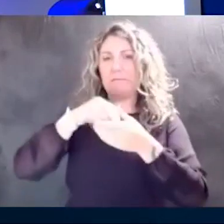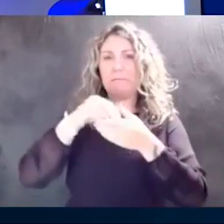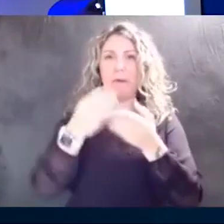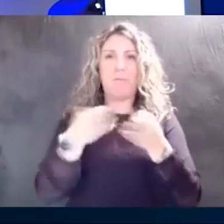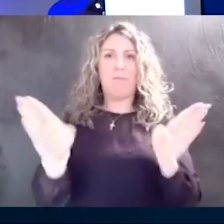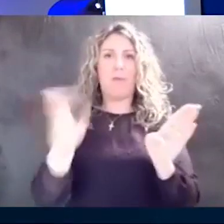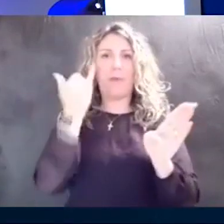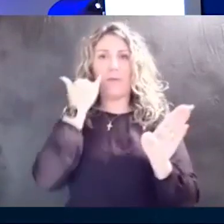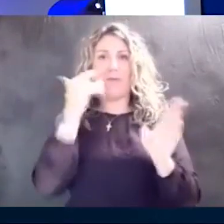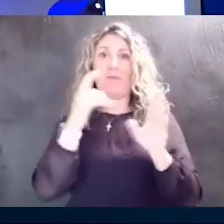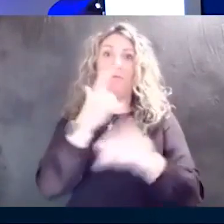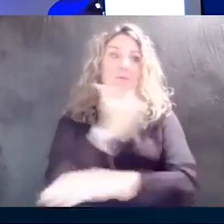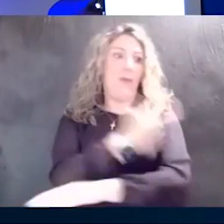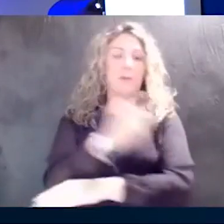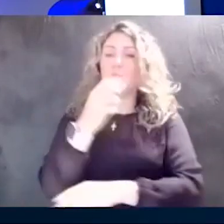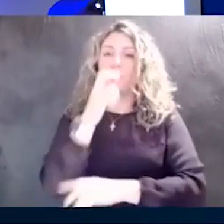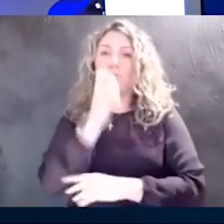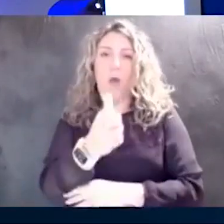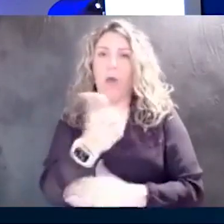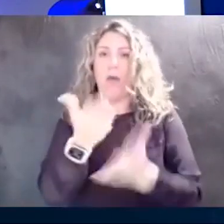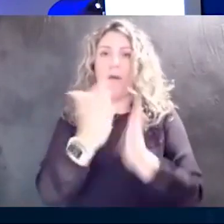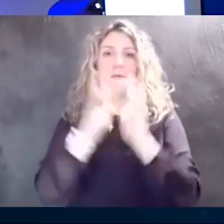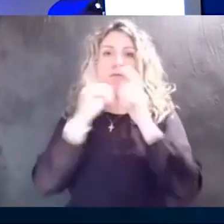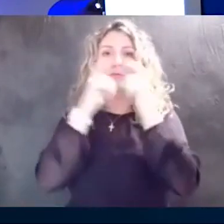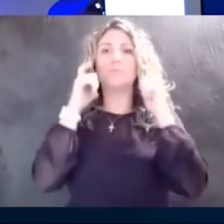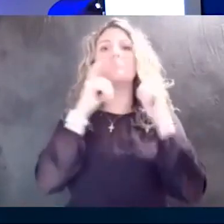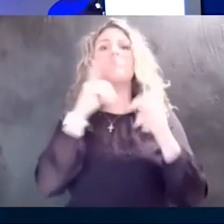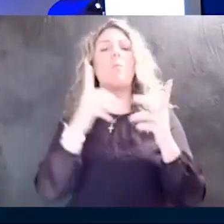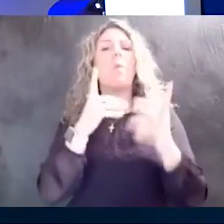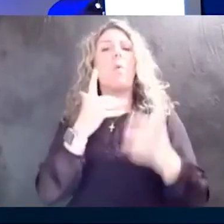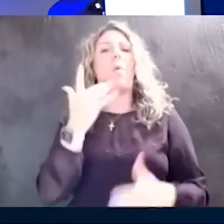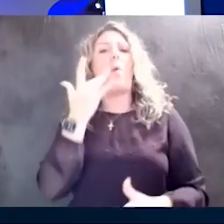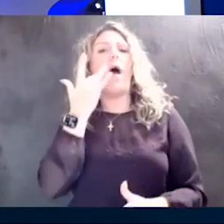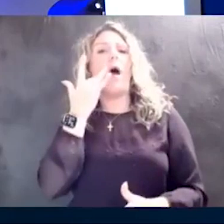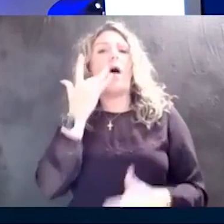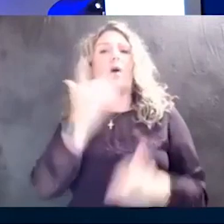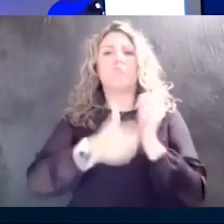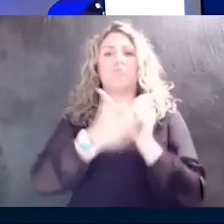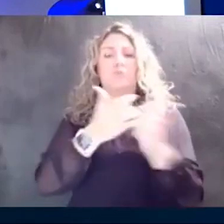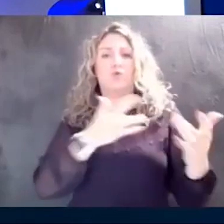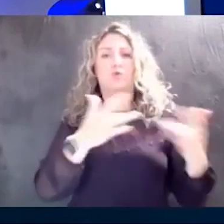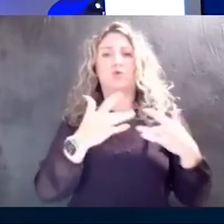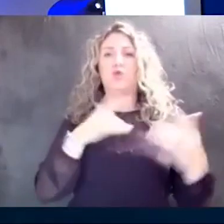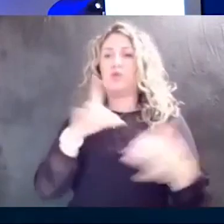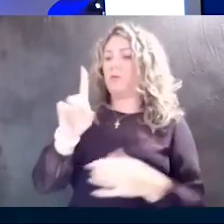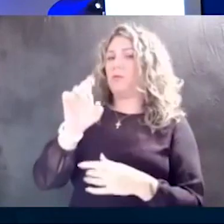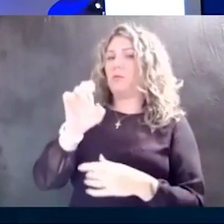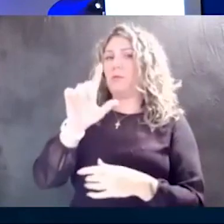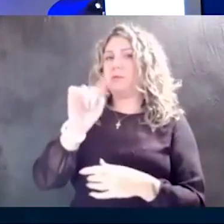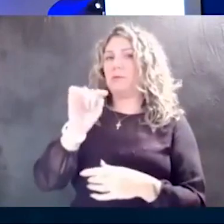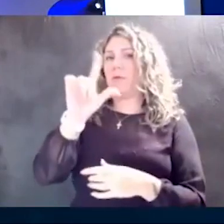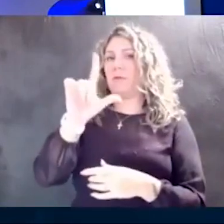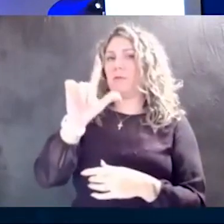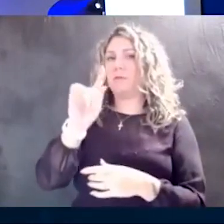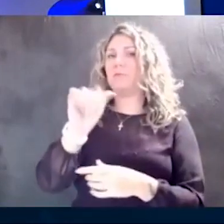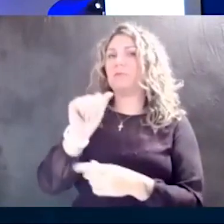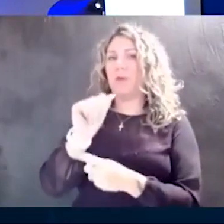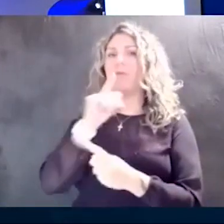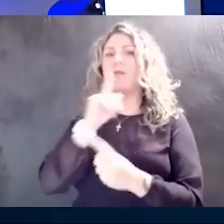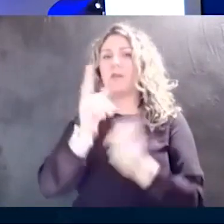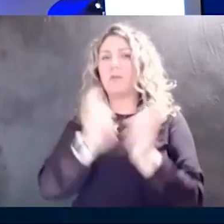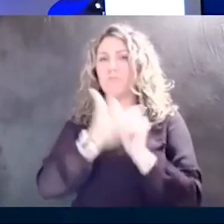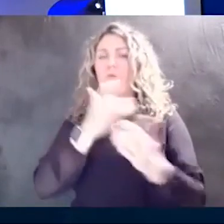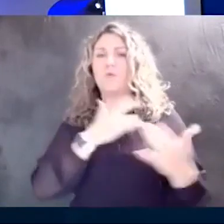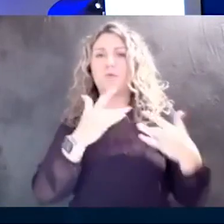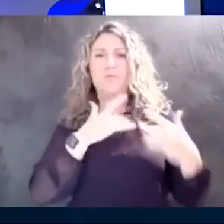vaccinated. The main concern seems to be the Delta variant. Do you realistically see Kansas and Missouri asking people to